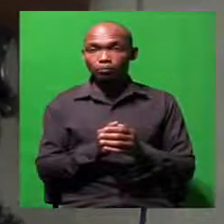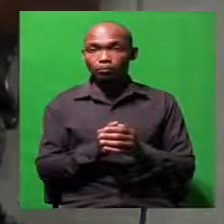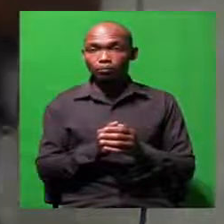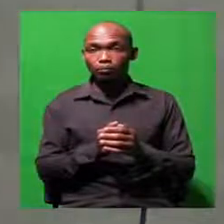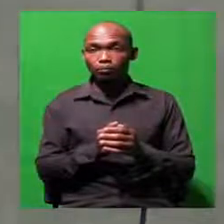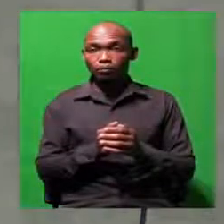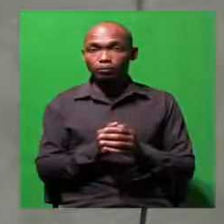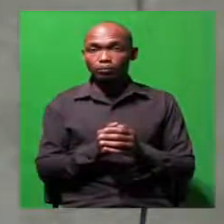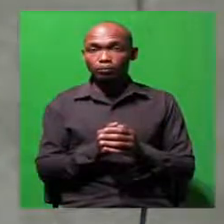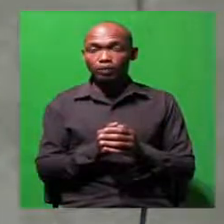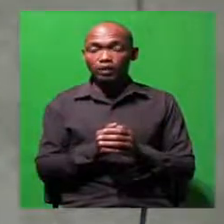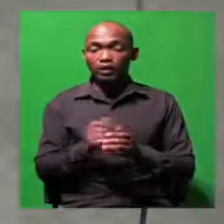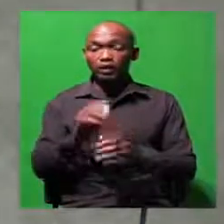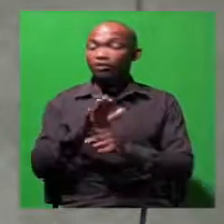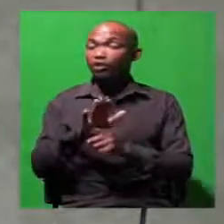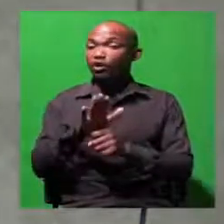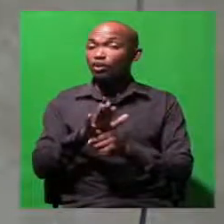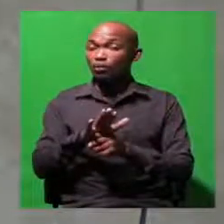the volume